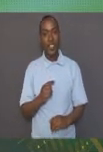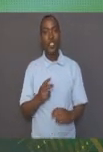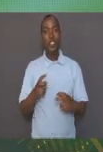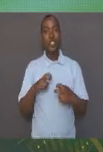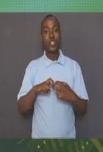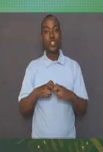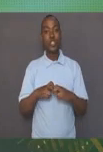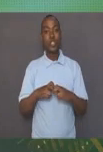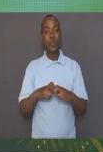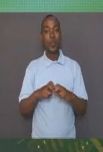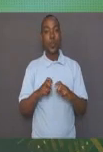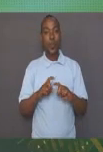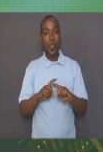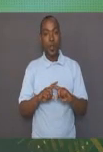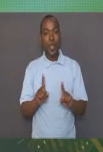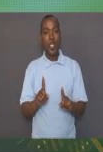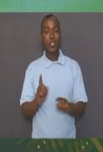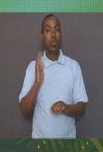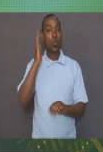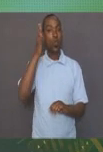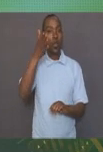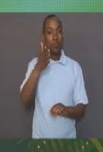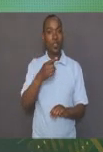problems from happening in the future.